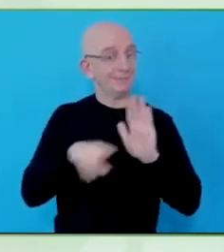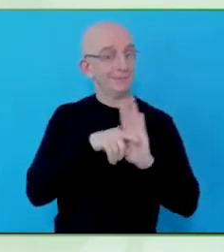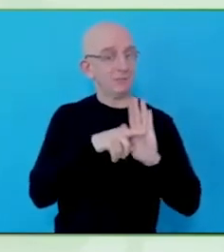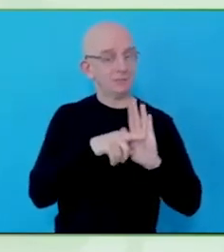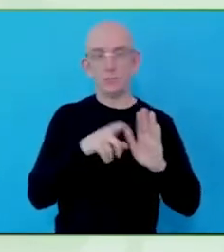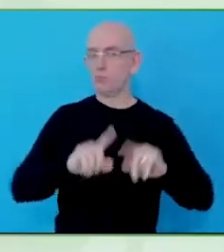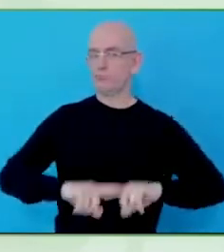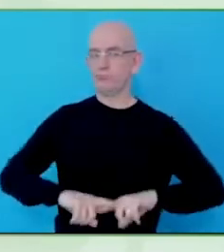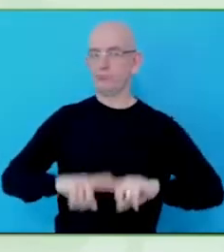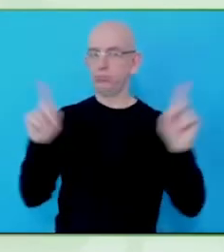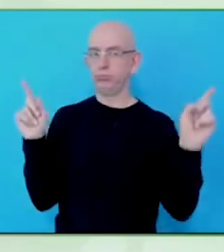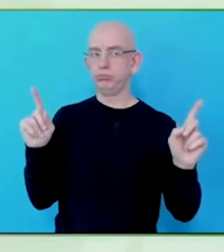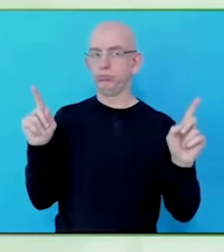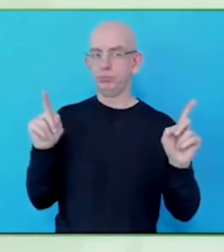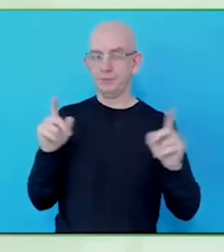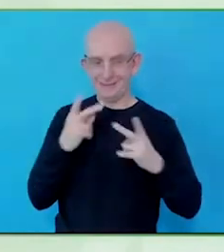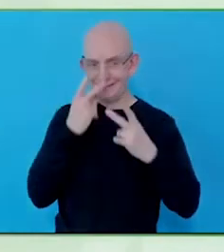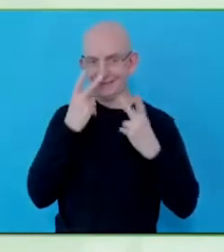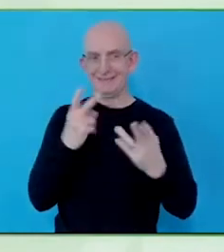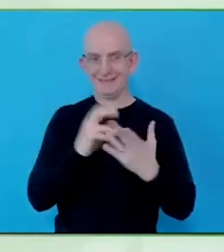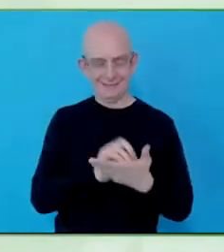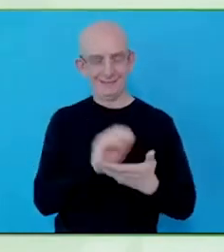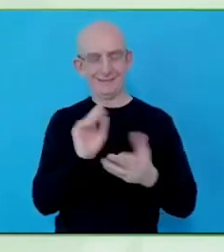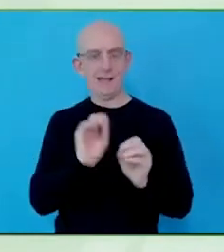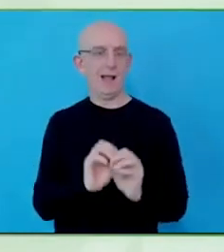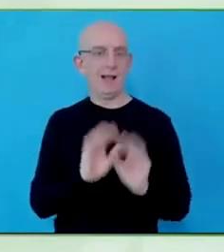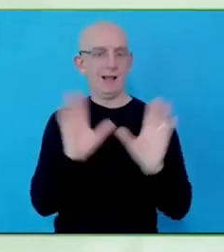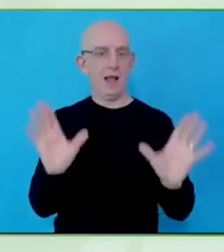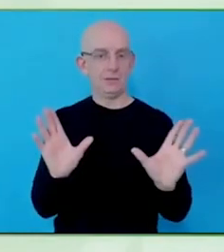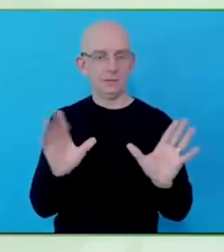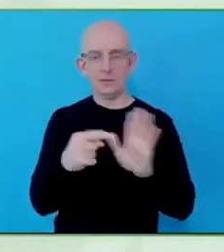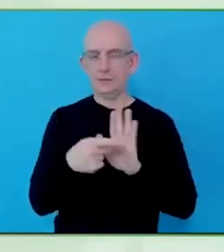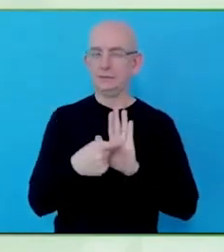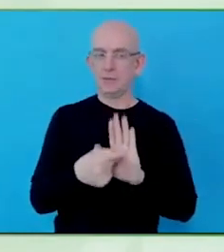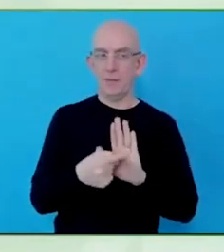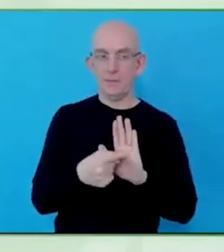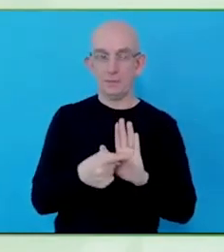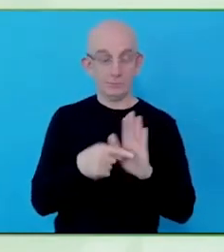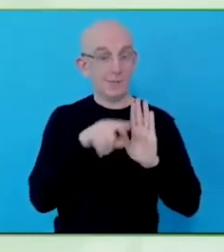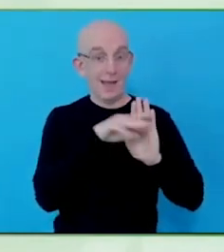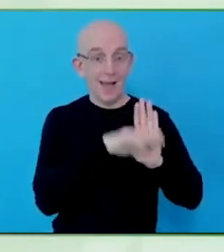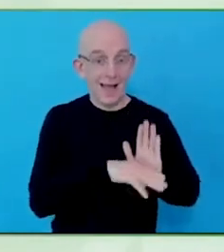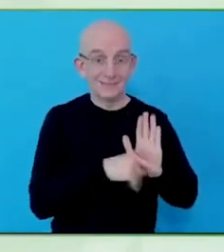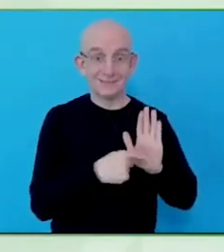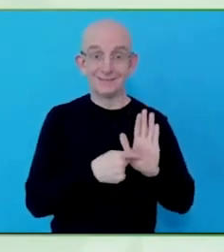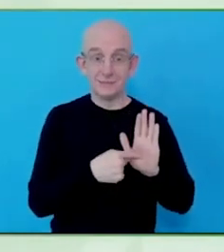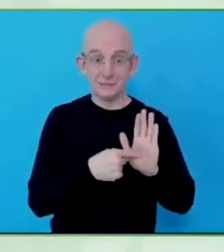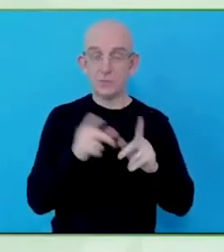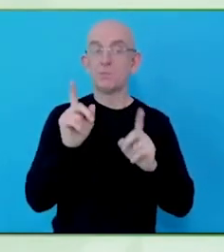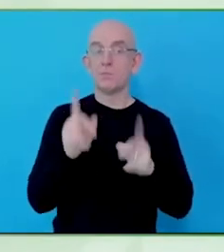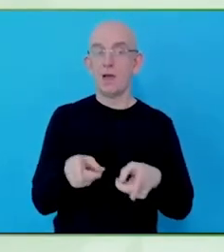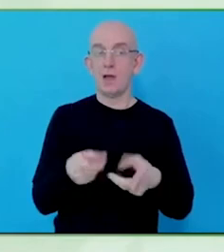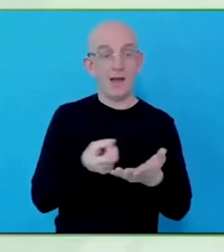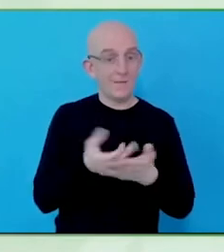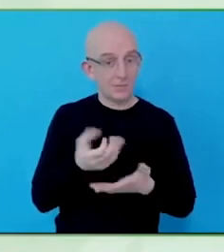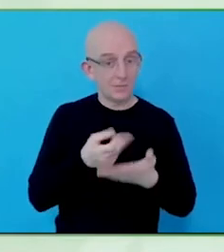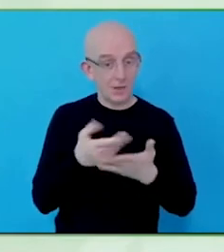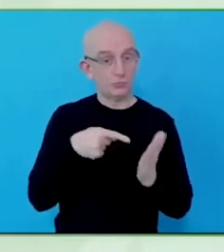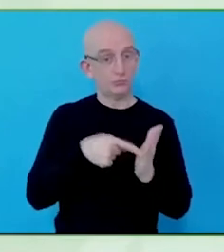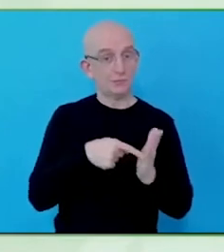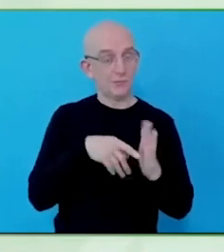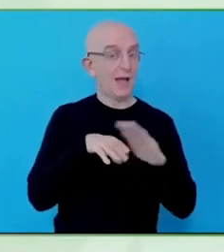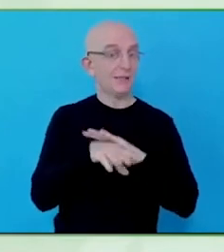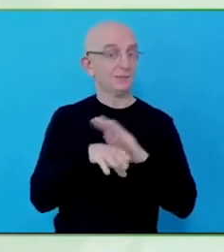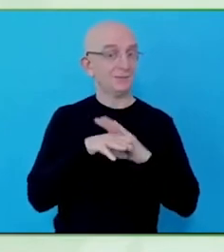We have tried to push that forward for 15 years, right? Because as I mentioned, the end consumer does not know what's possible. So if I don't know